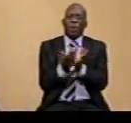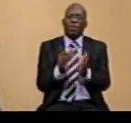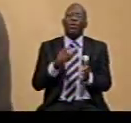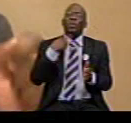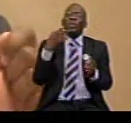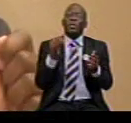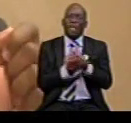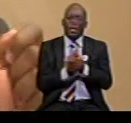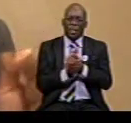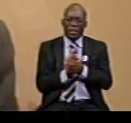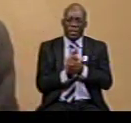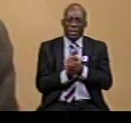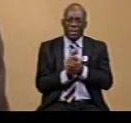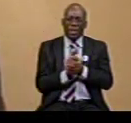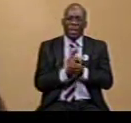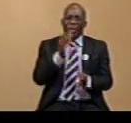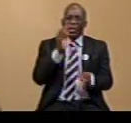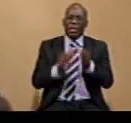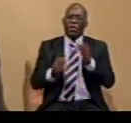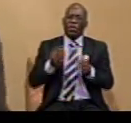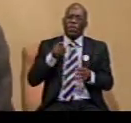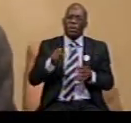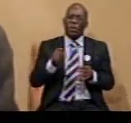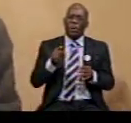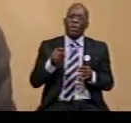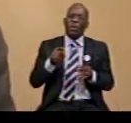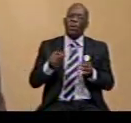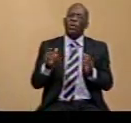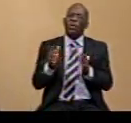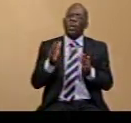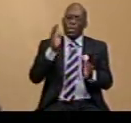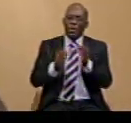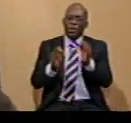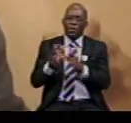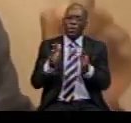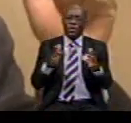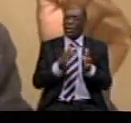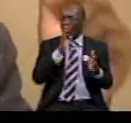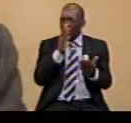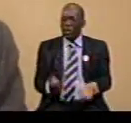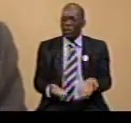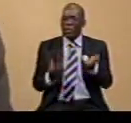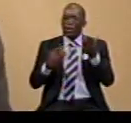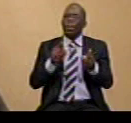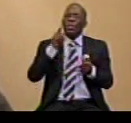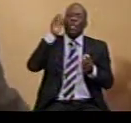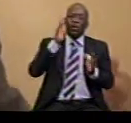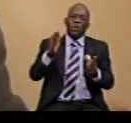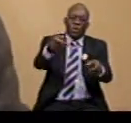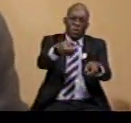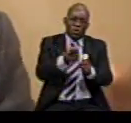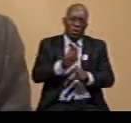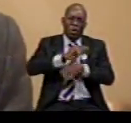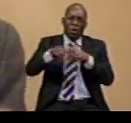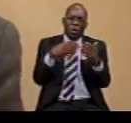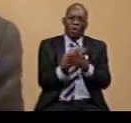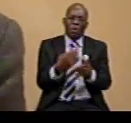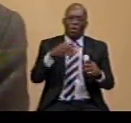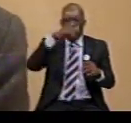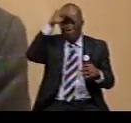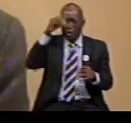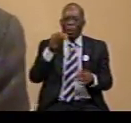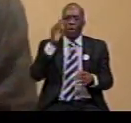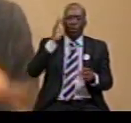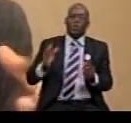up, he will draw all men. He will draw sinful men. He will draw confused men. He will draw those who are